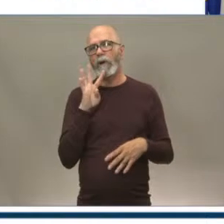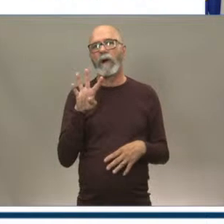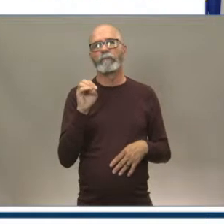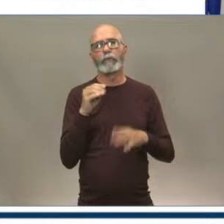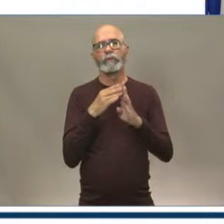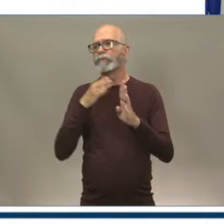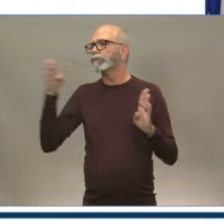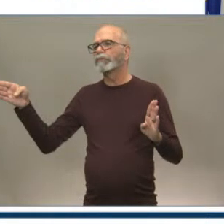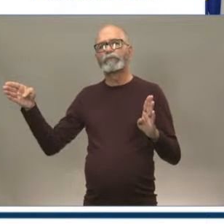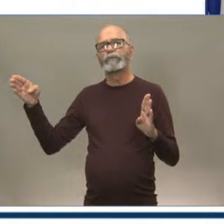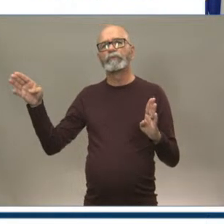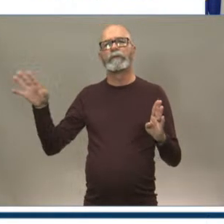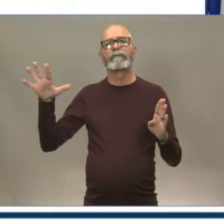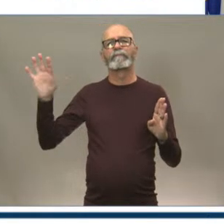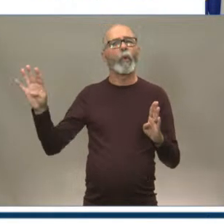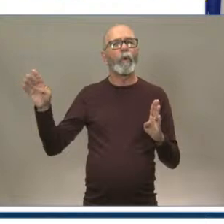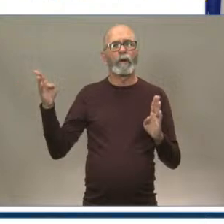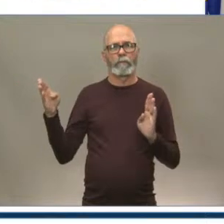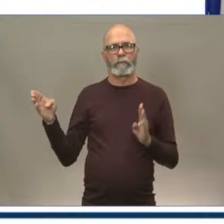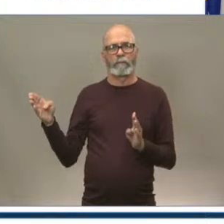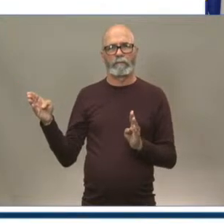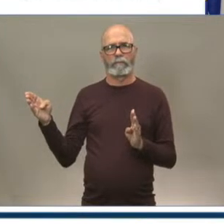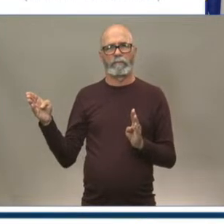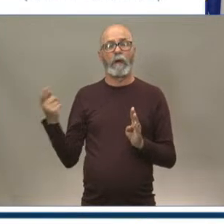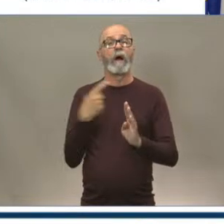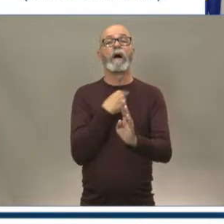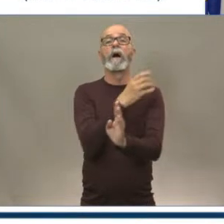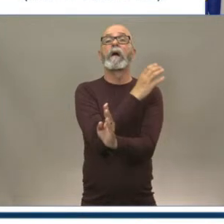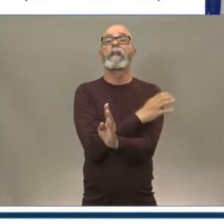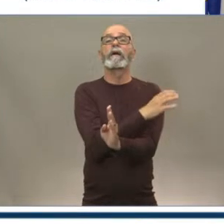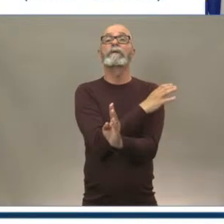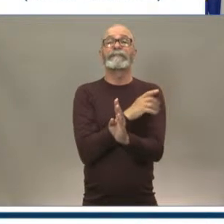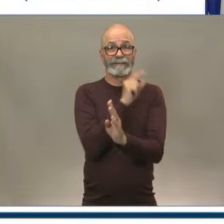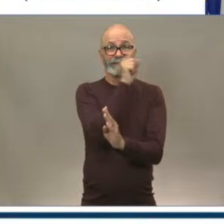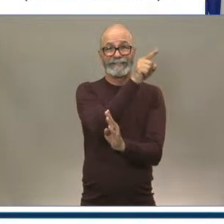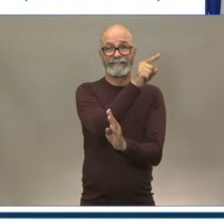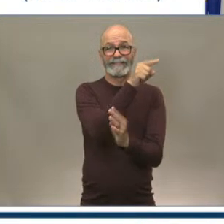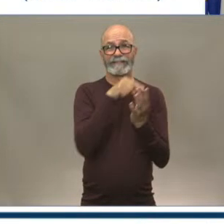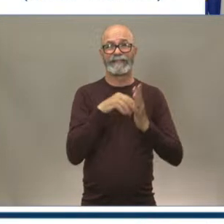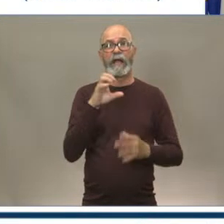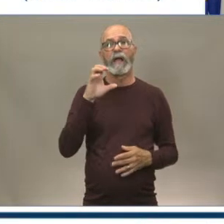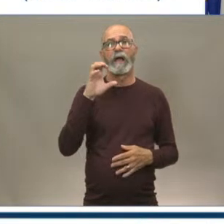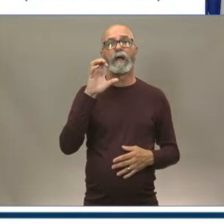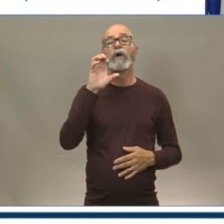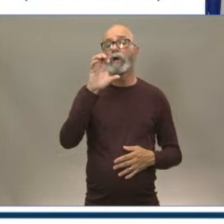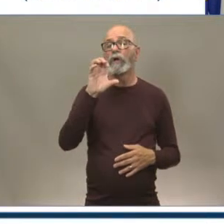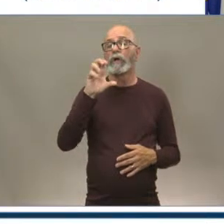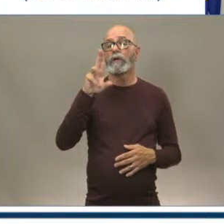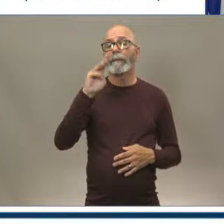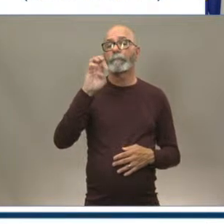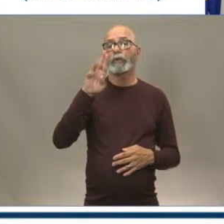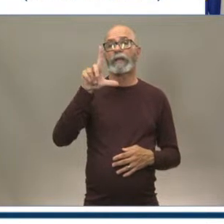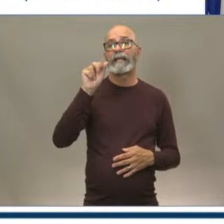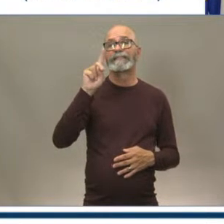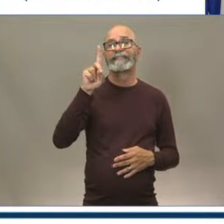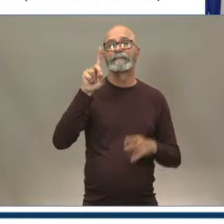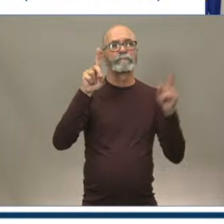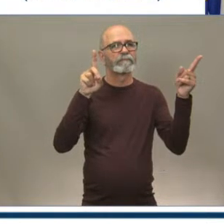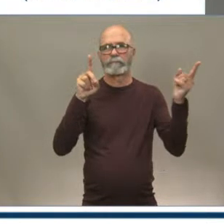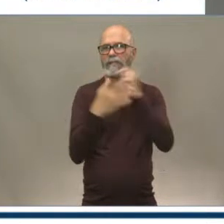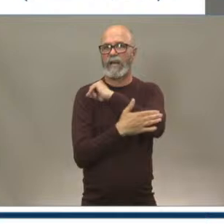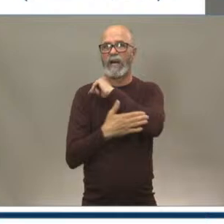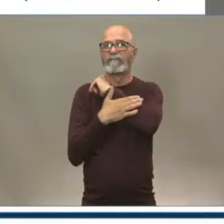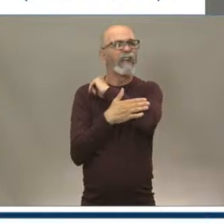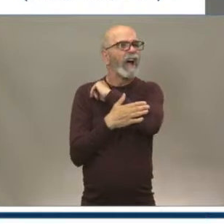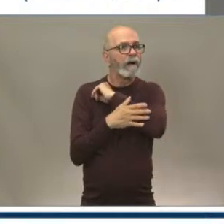no clinic scheduled in Cumberland County. People still have to go to Truro. Why is that? So, I'm not involved in the details of